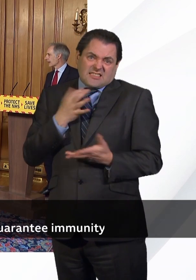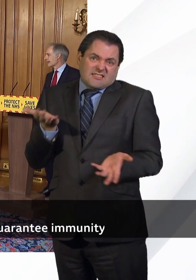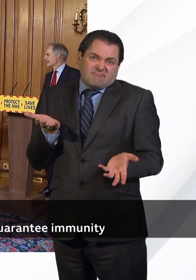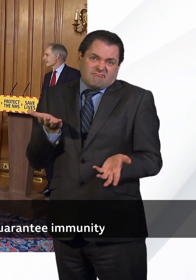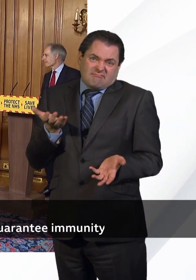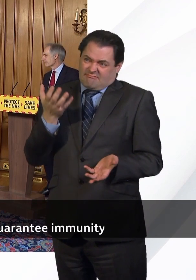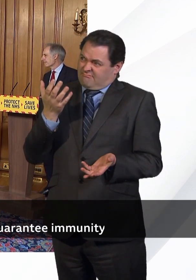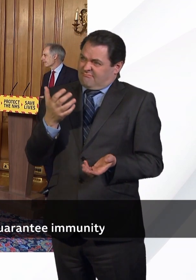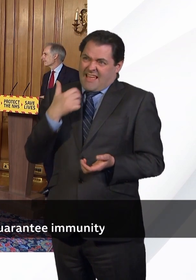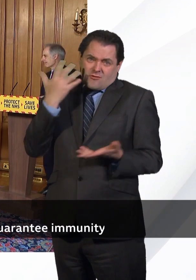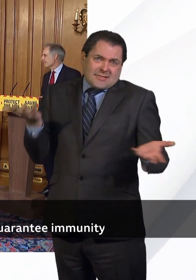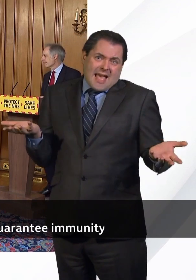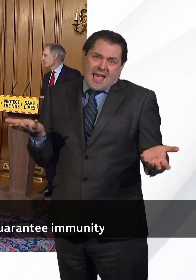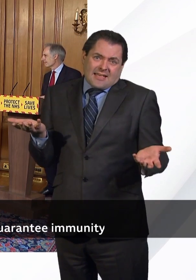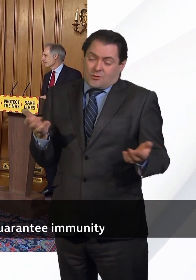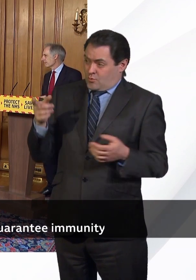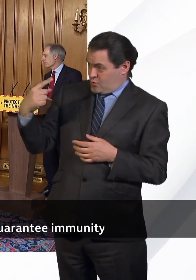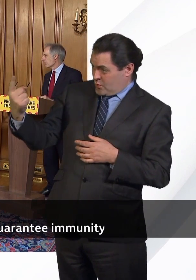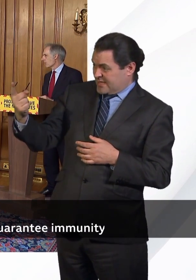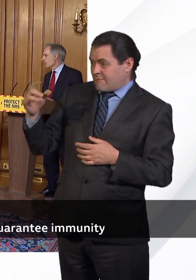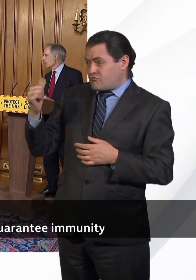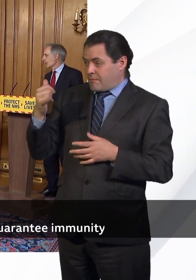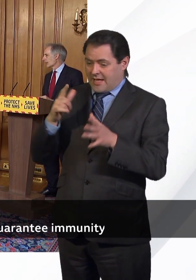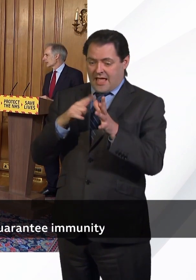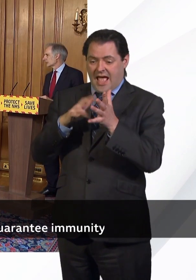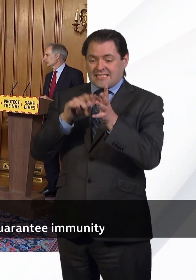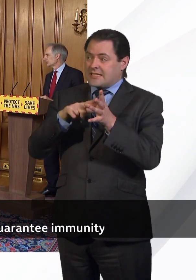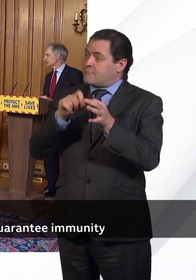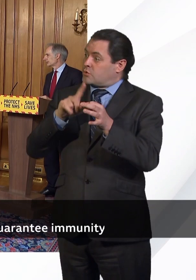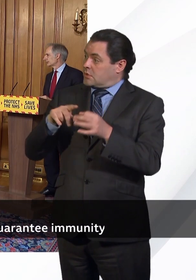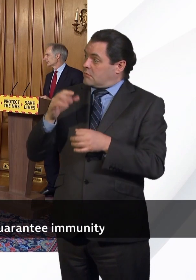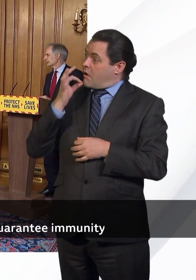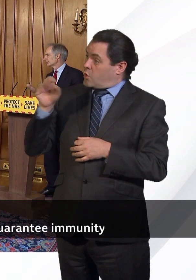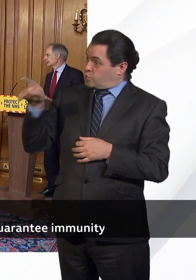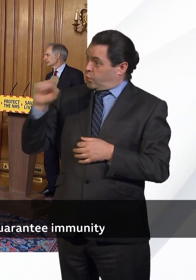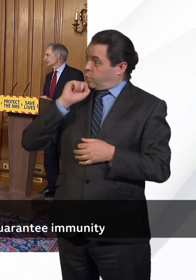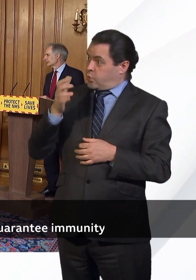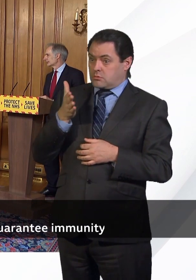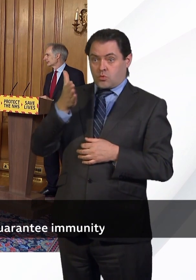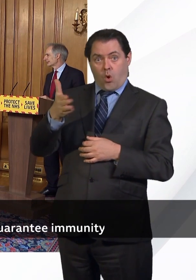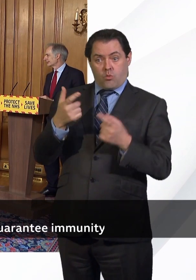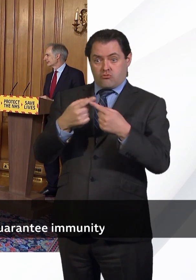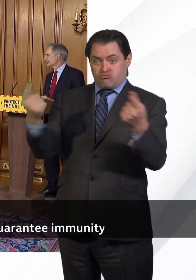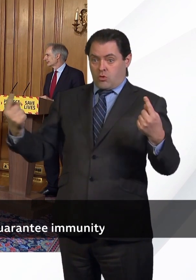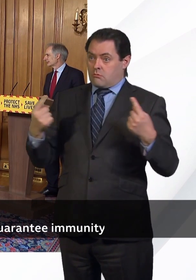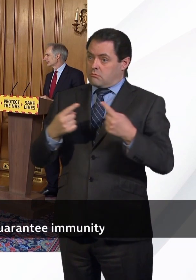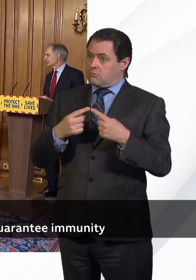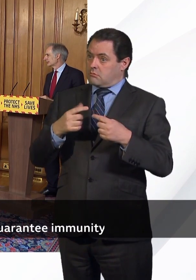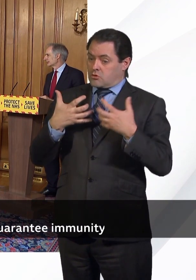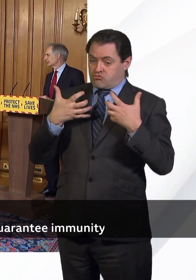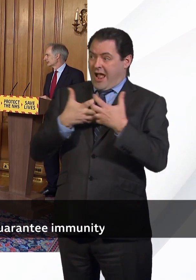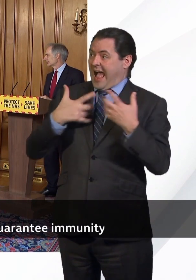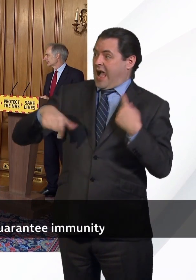of risks. You're somebody who's probably got antibodies. Would you feel happy going into a crowded room? Not